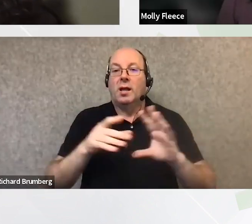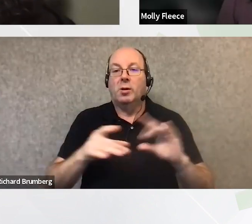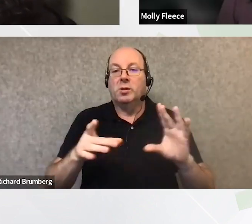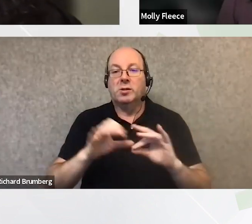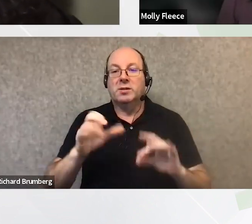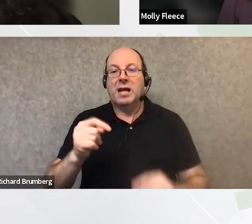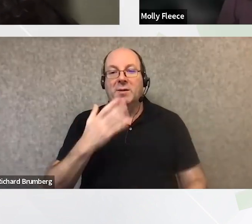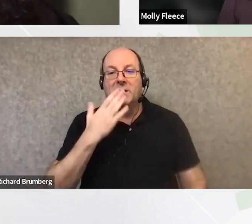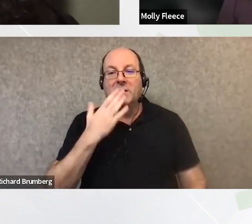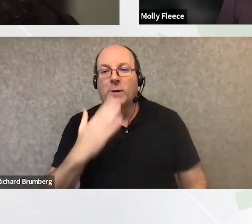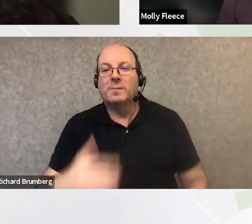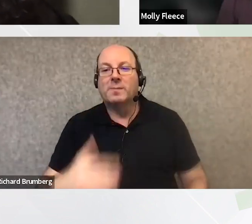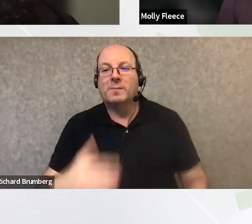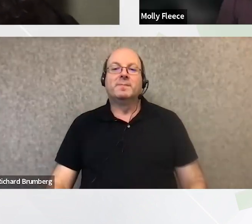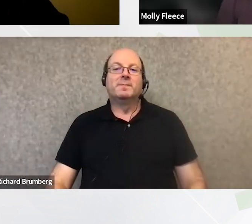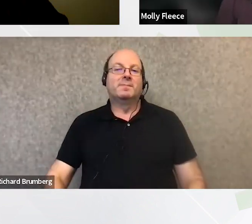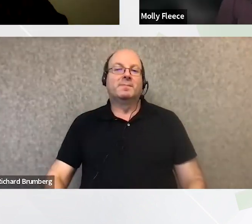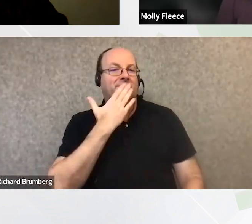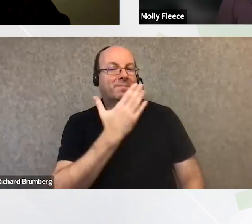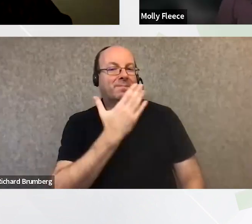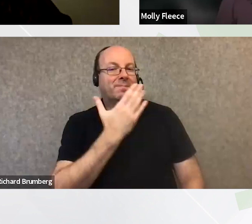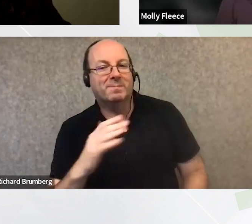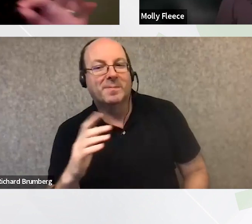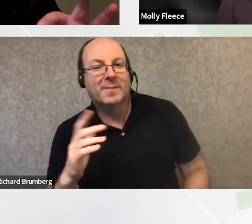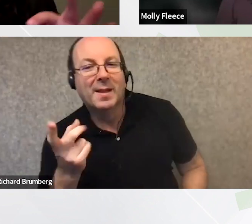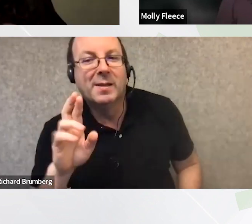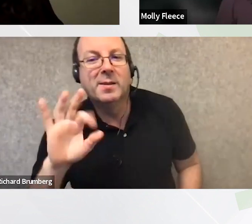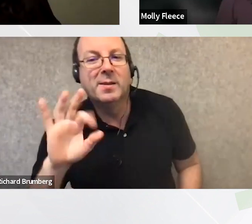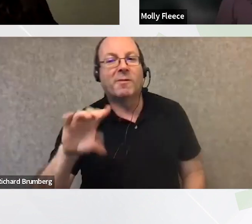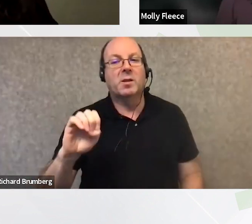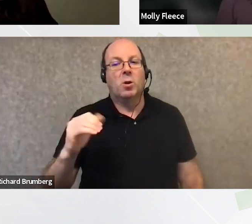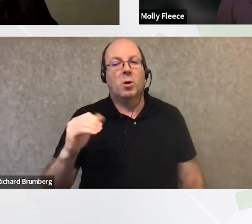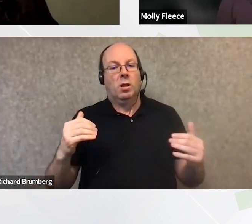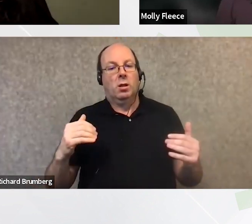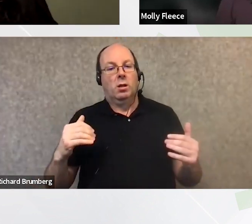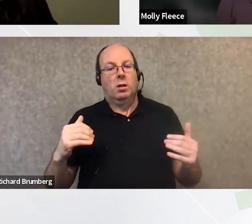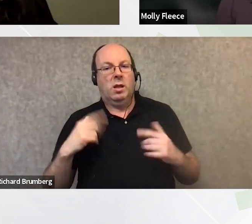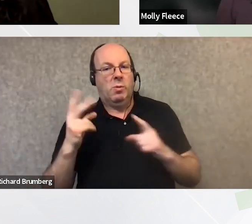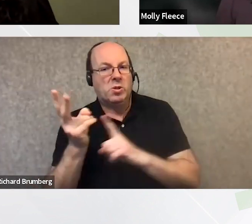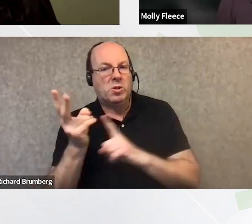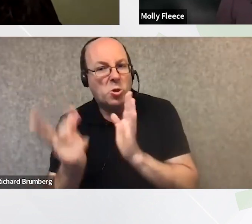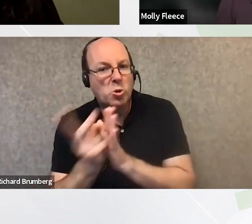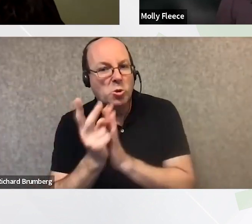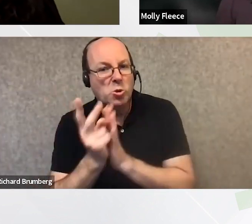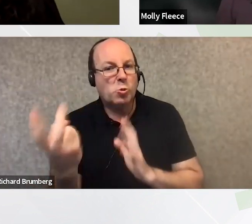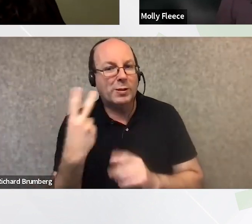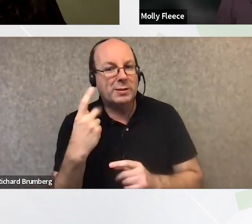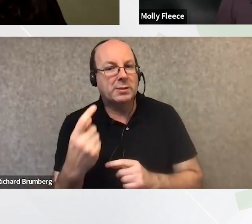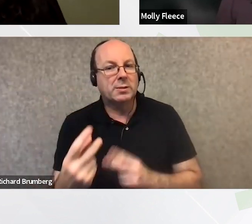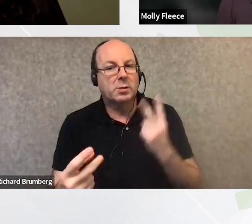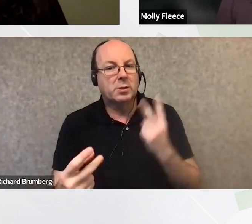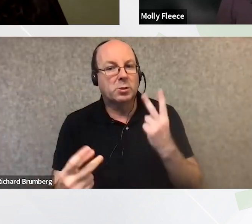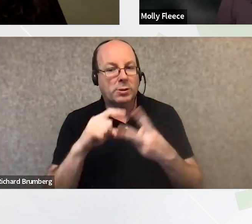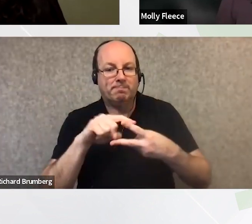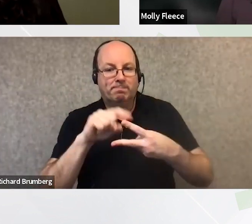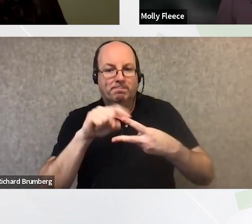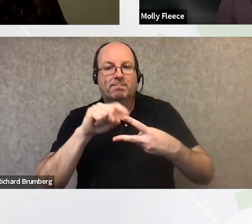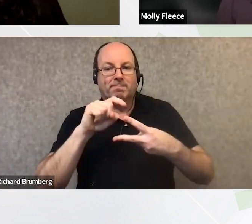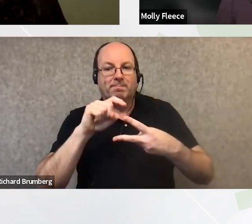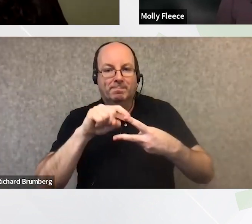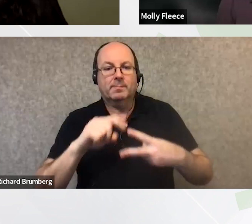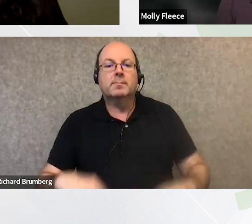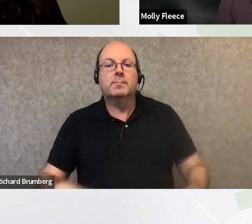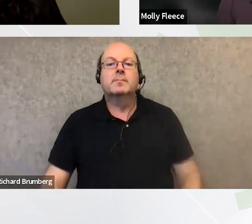much. Thank you so much, Dr. Fleece. We do have time, hopefully, for 2 questions that came in. One was, should